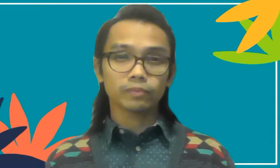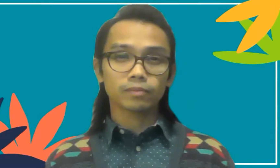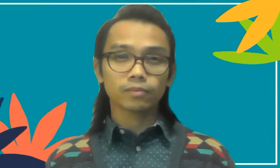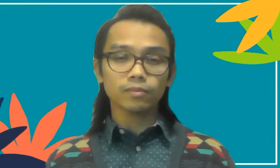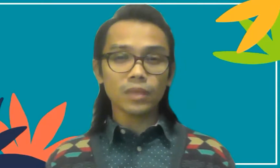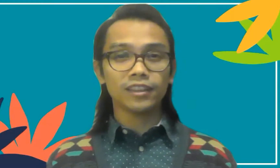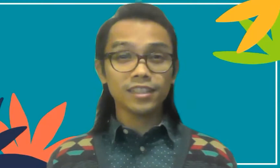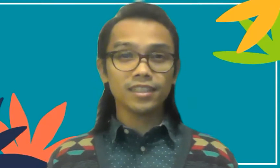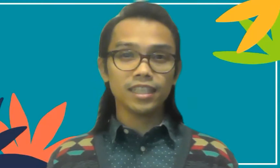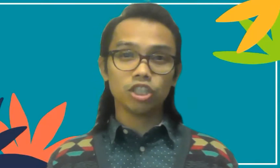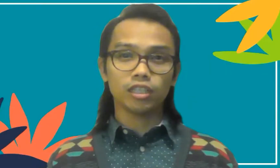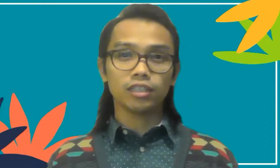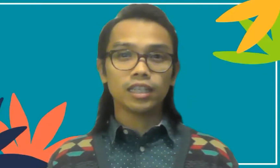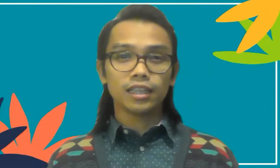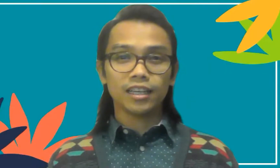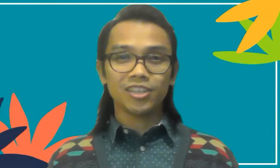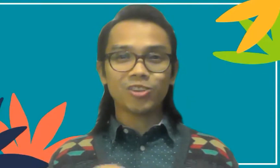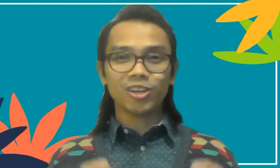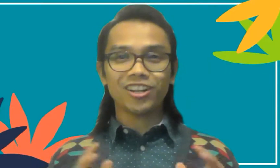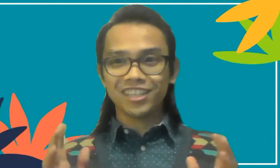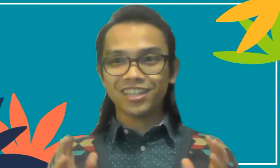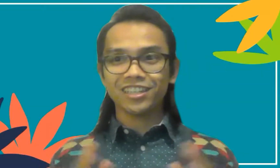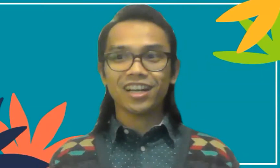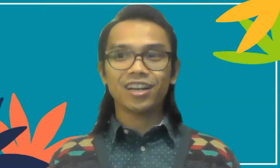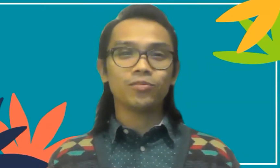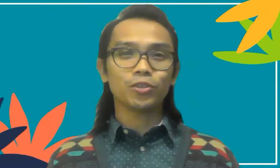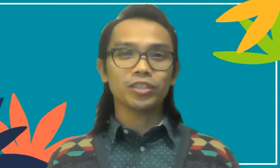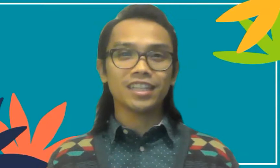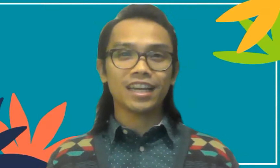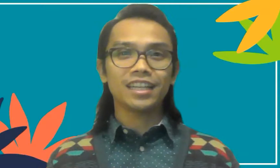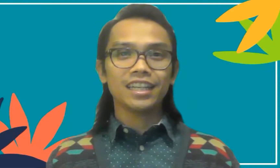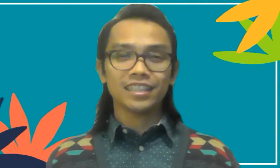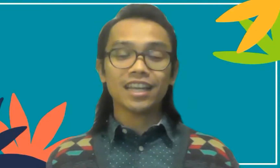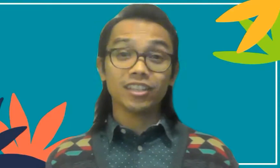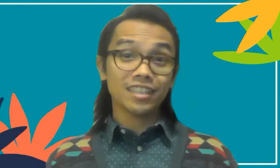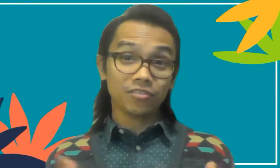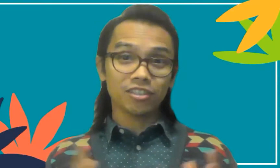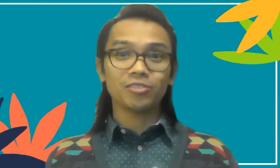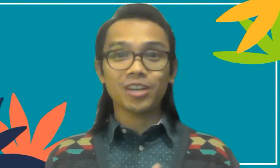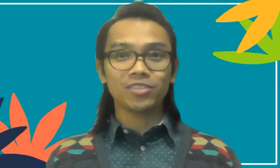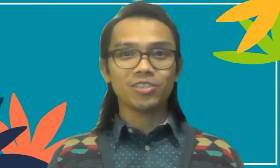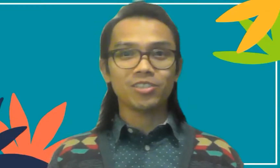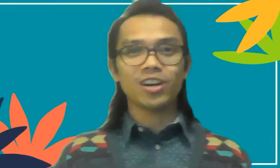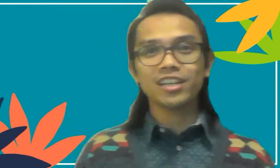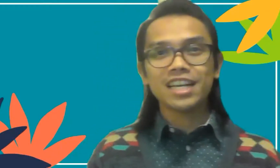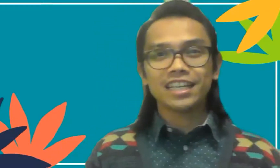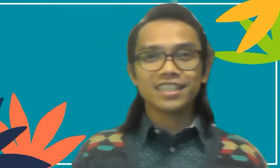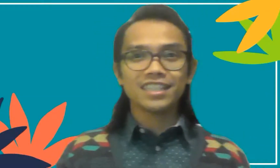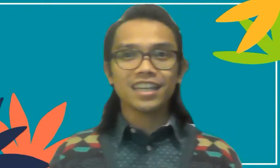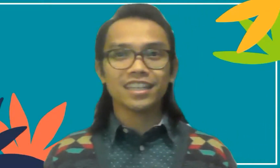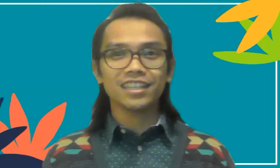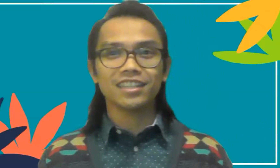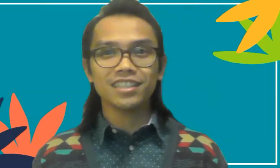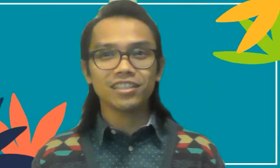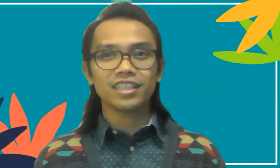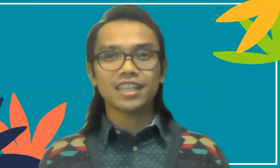all. This teach-in that you're all here for tonight, or this afternoon, wherever you are, is